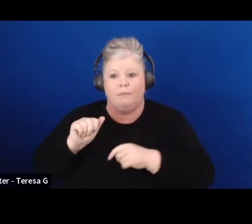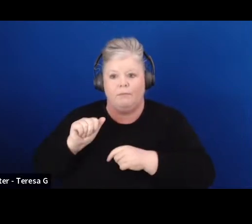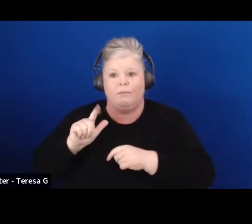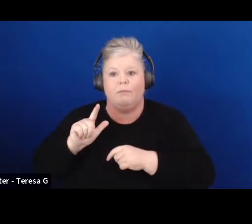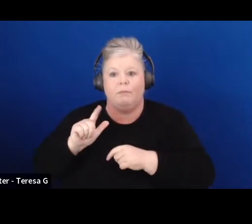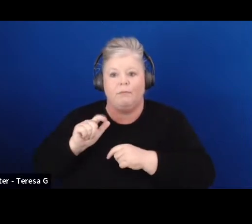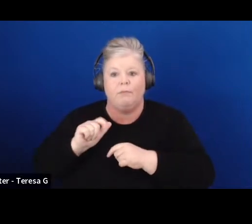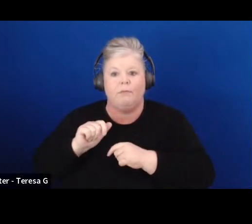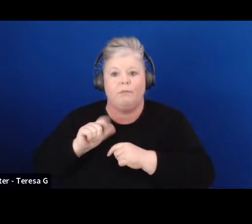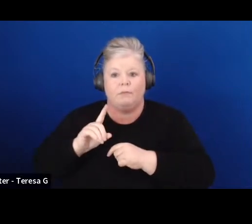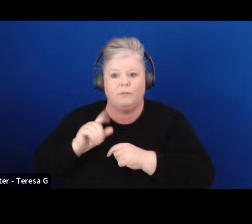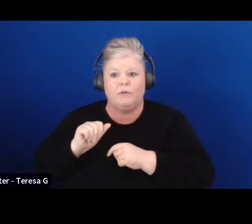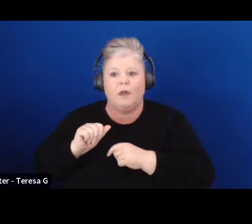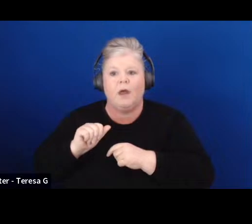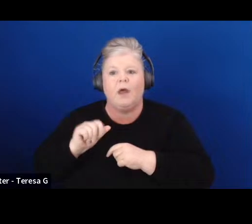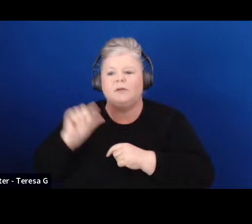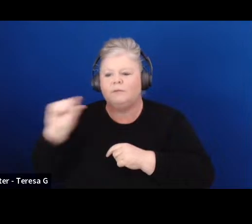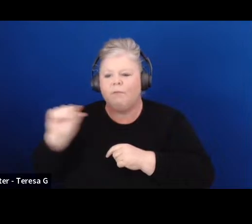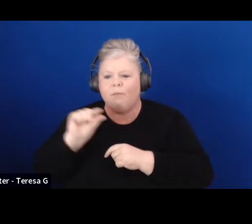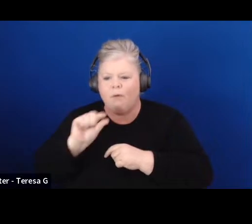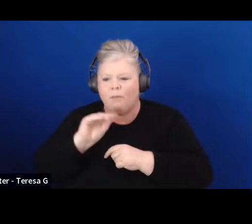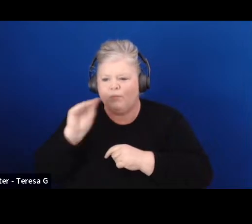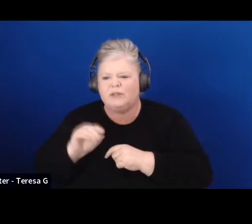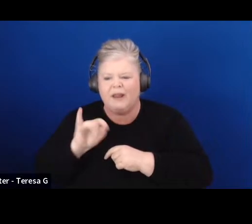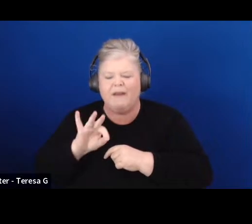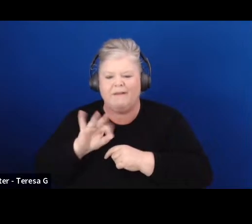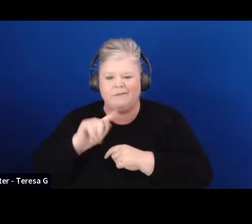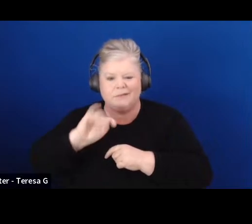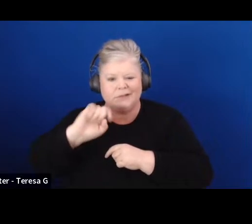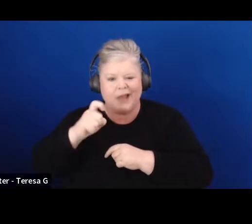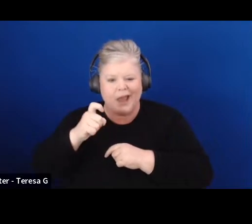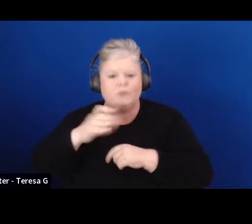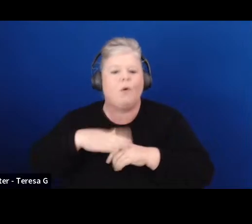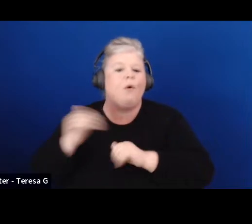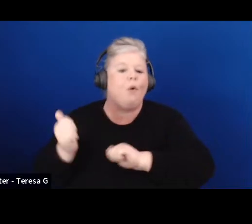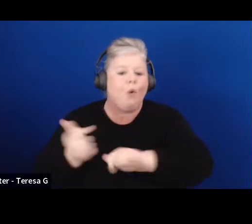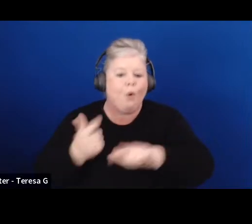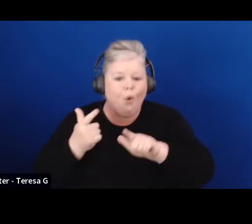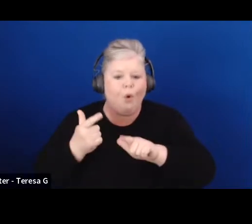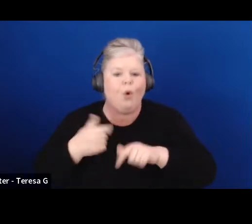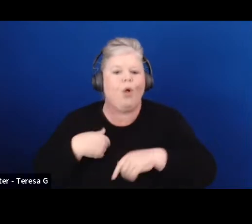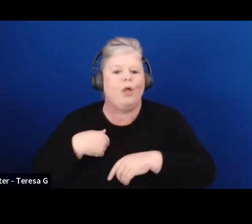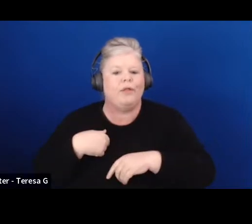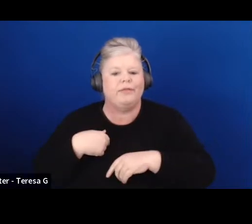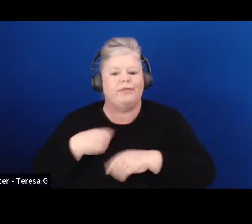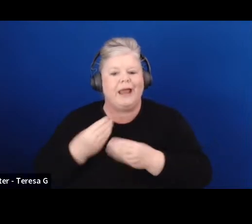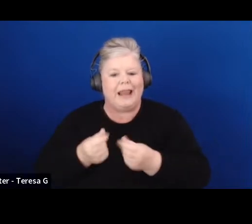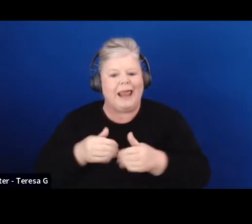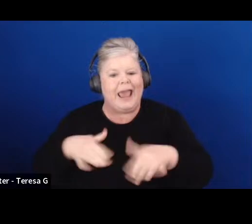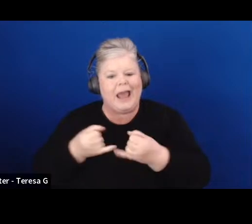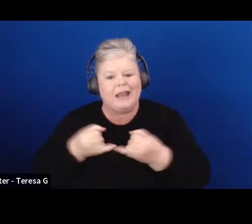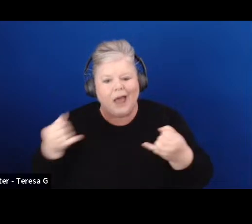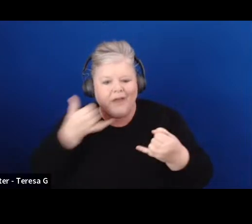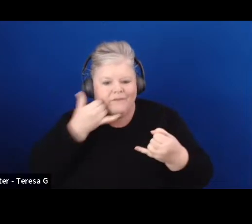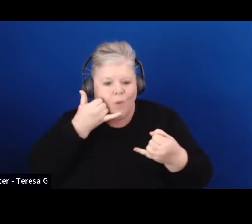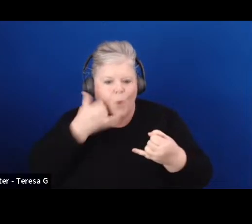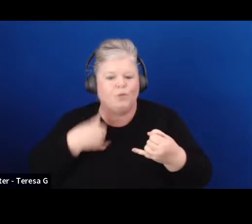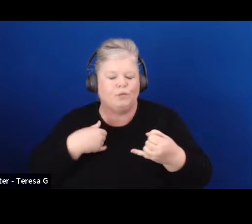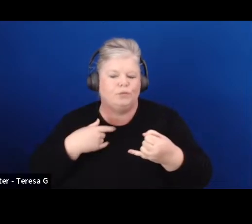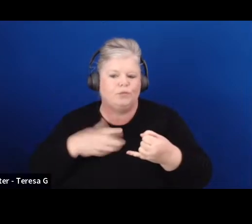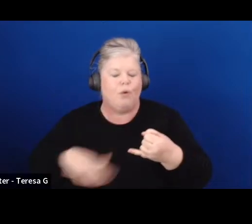there's a small percentage of tax on all the landline phones throughout the state of Arizona